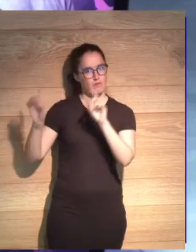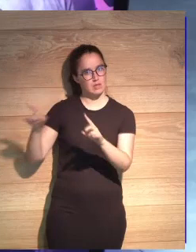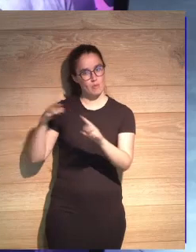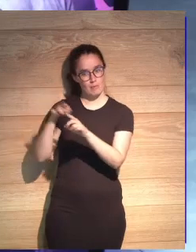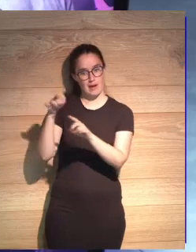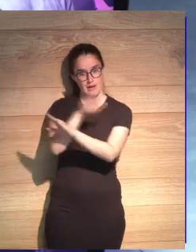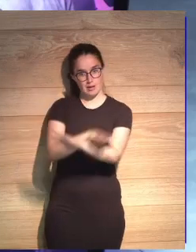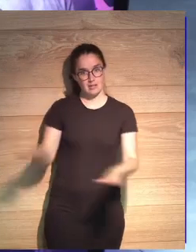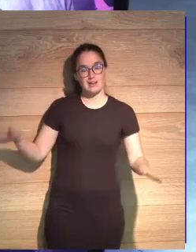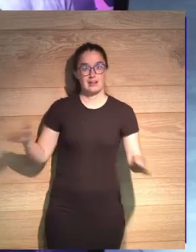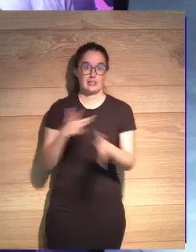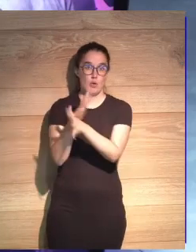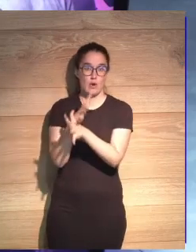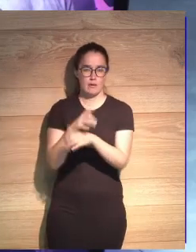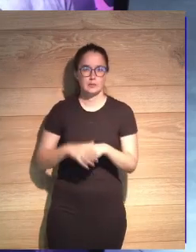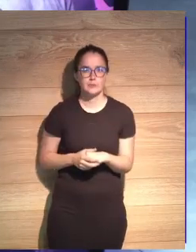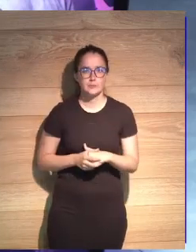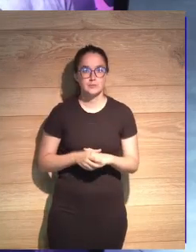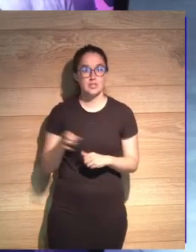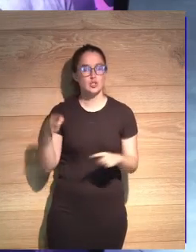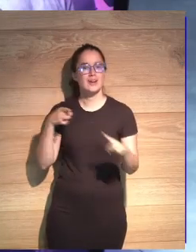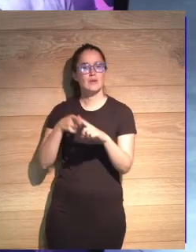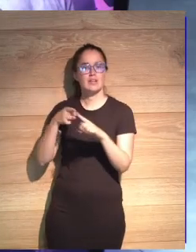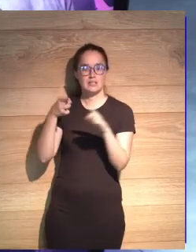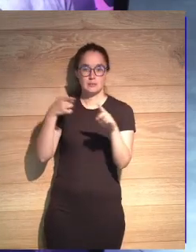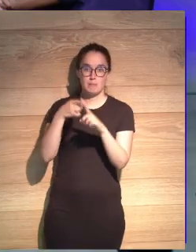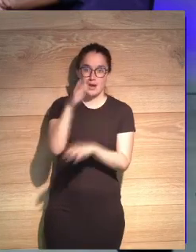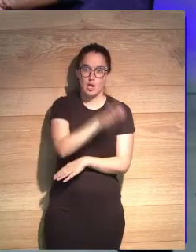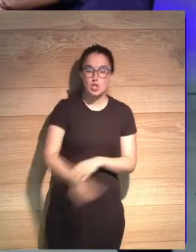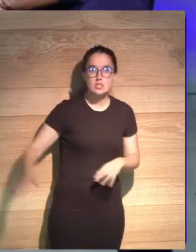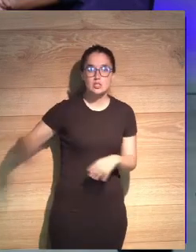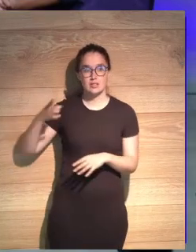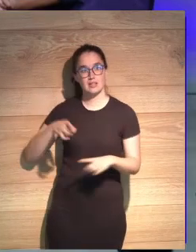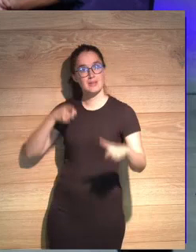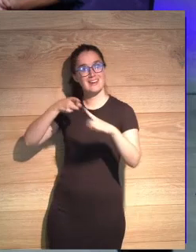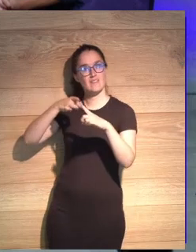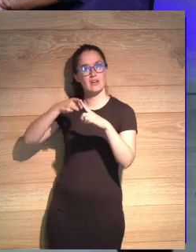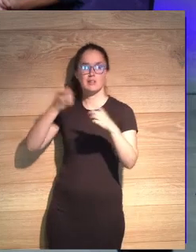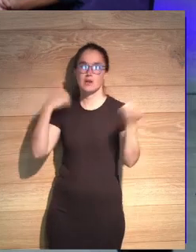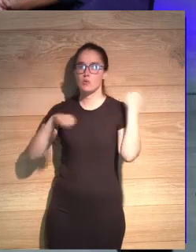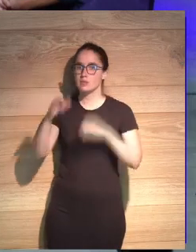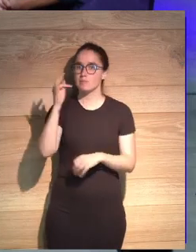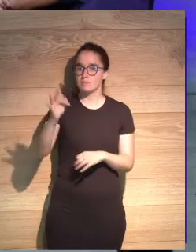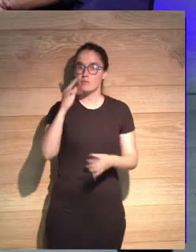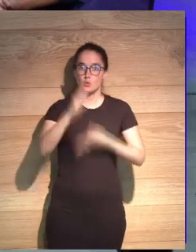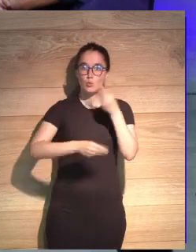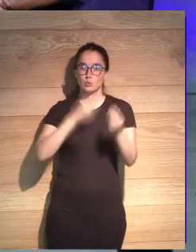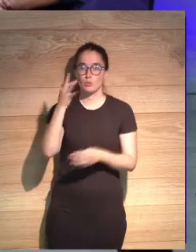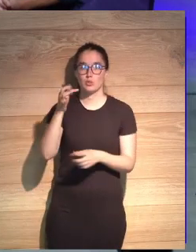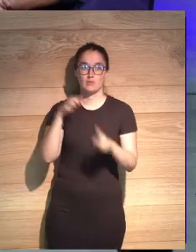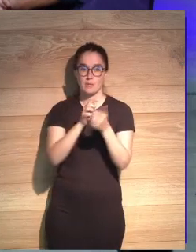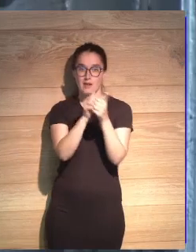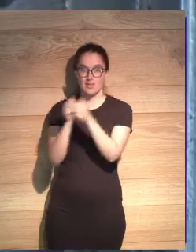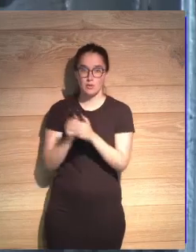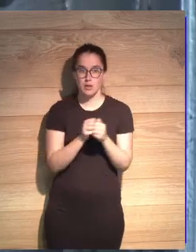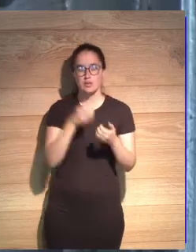play this educational role for gamers. So these references for children should also